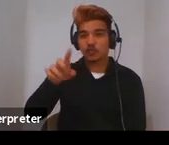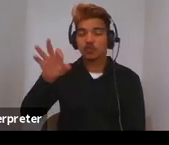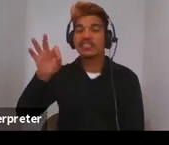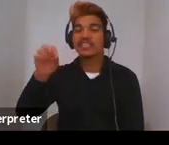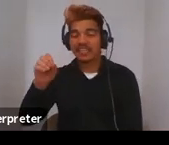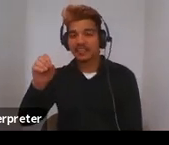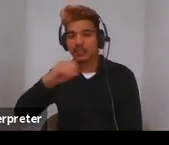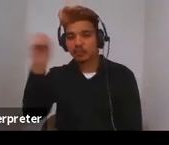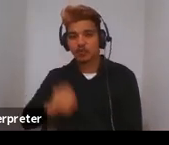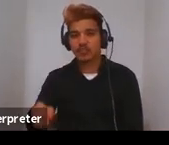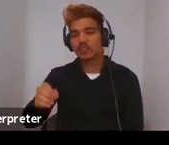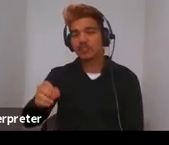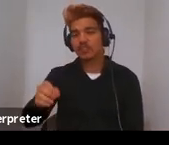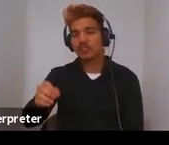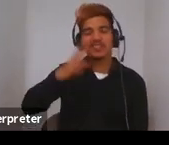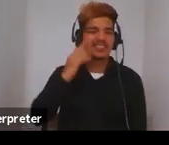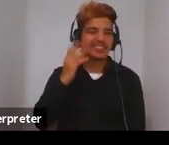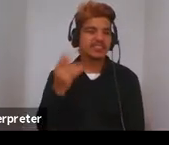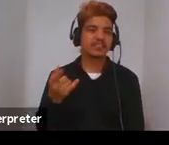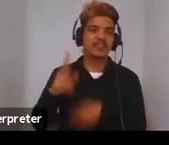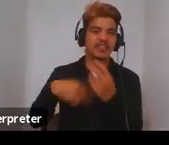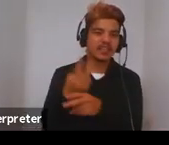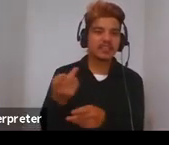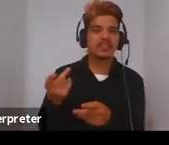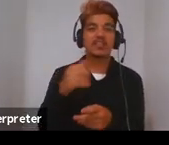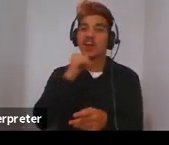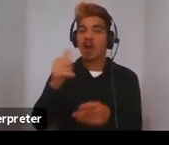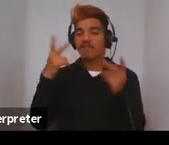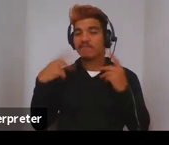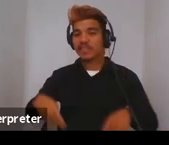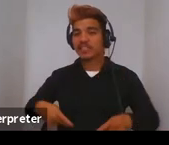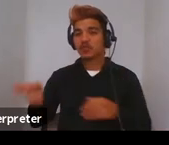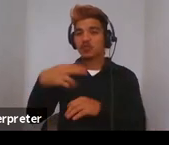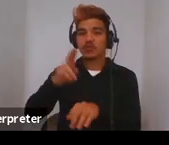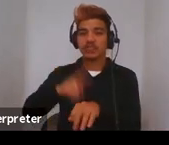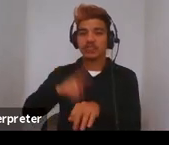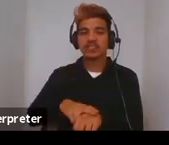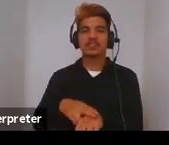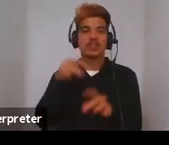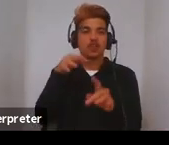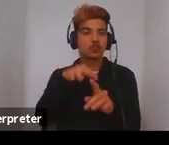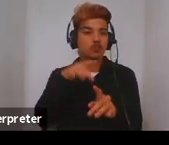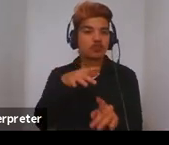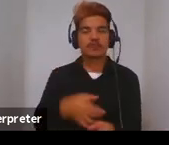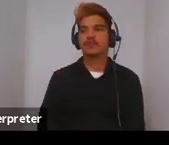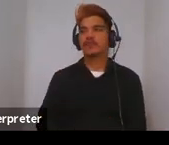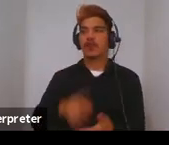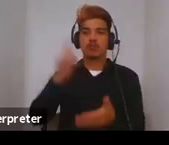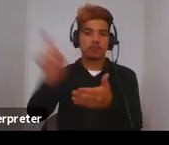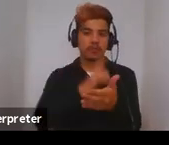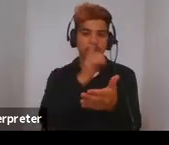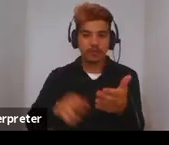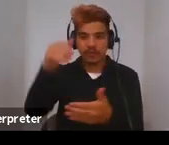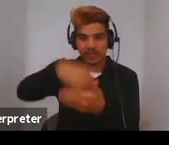some form of sexual violence that may not be physical in nature, harassment-based, discrimination-based, in their